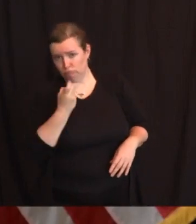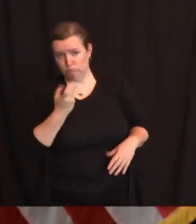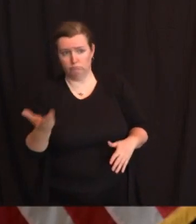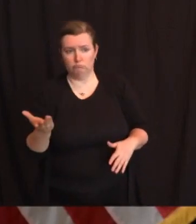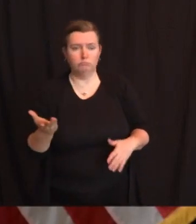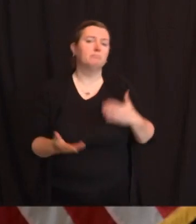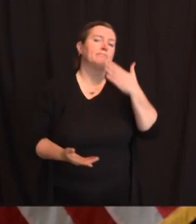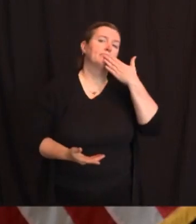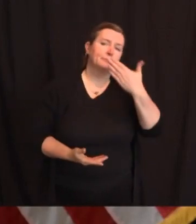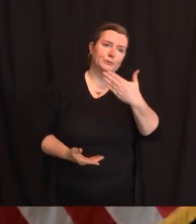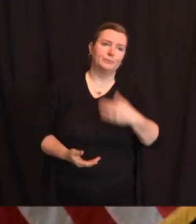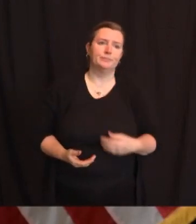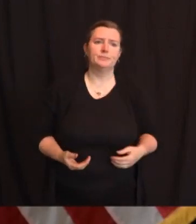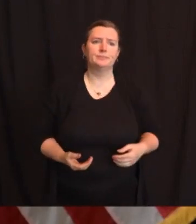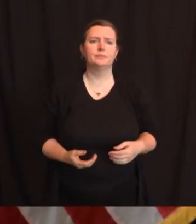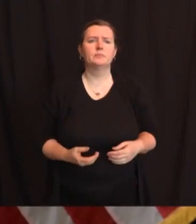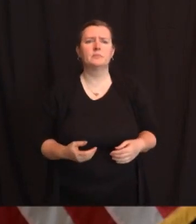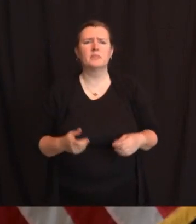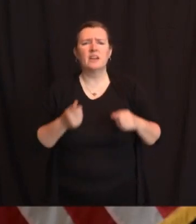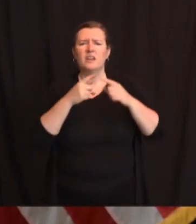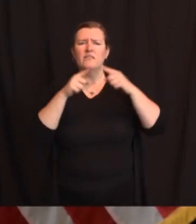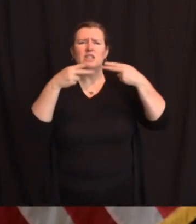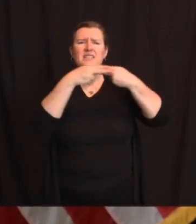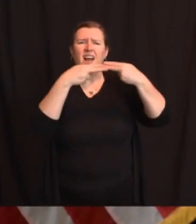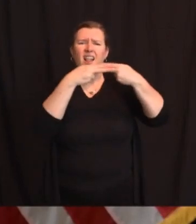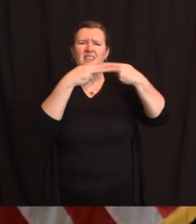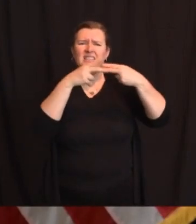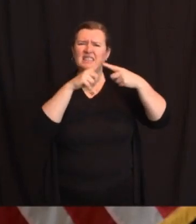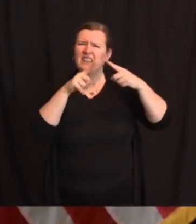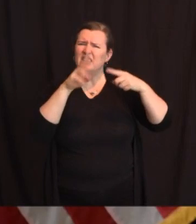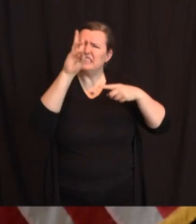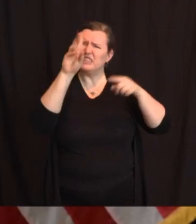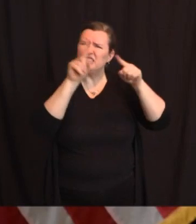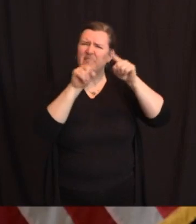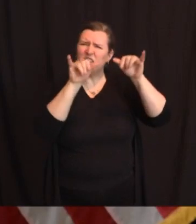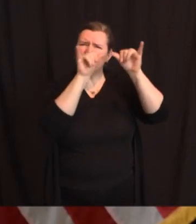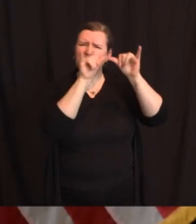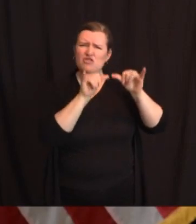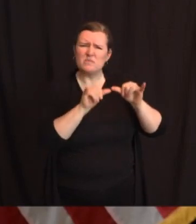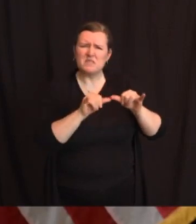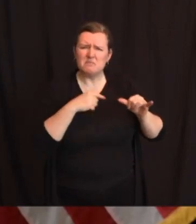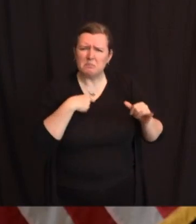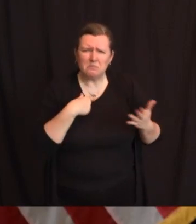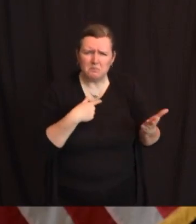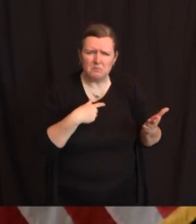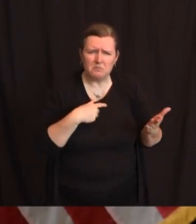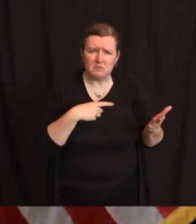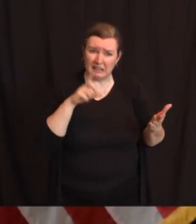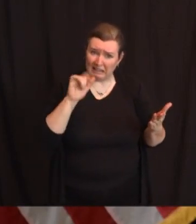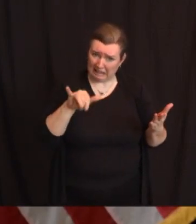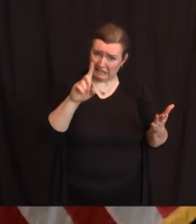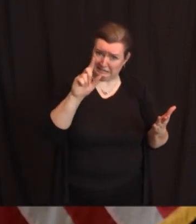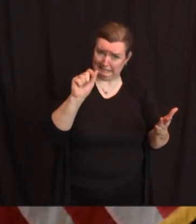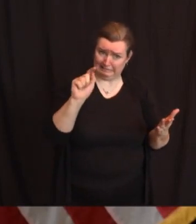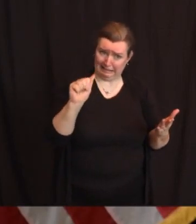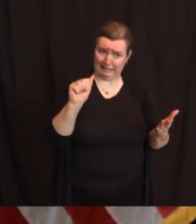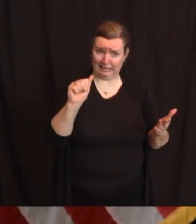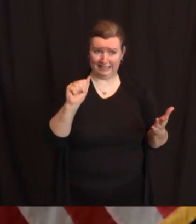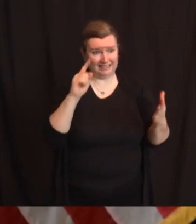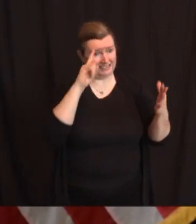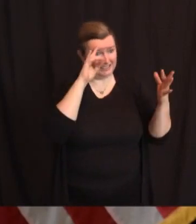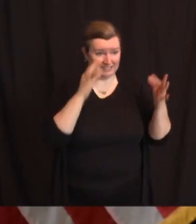first slide that you put up with the 6 measurements, is that the data that will determine dates, as you say? And if so, do you have the